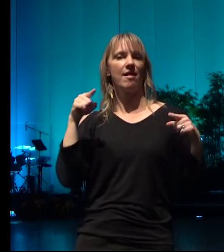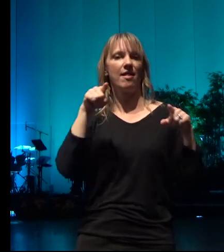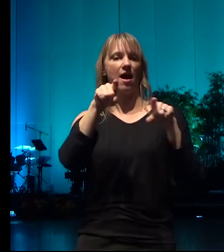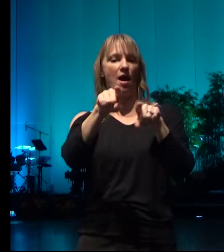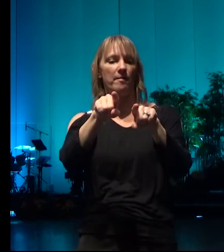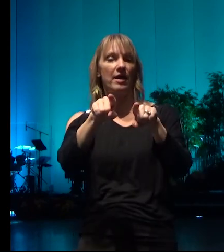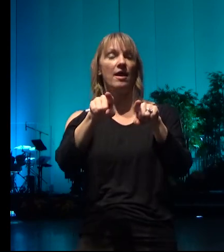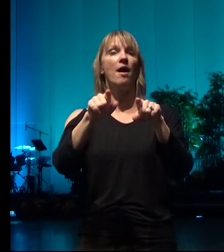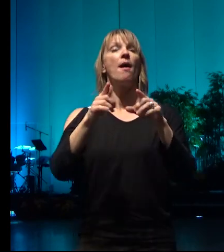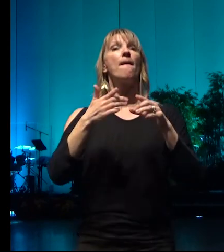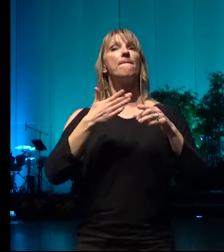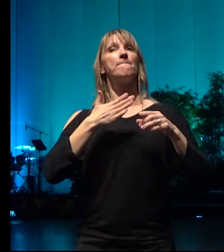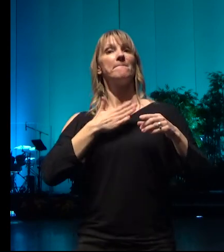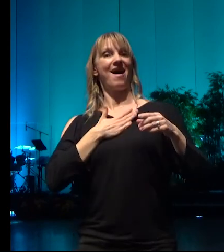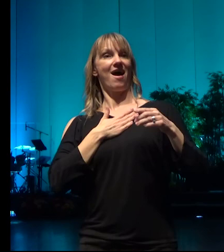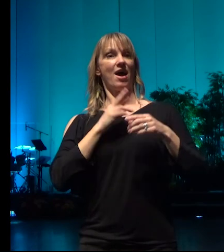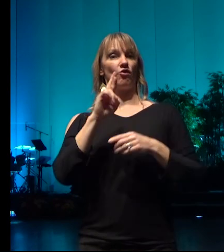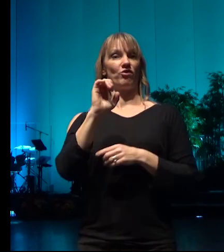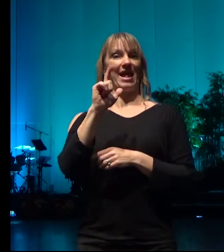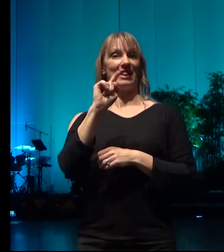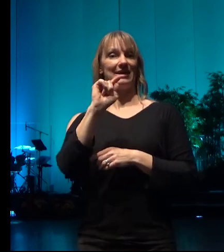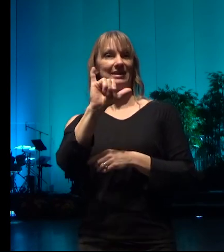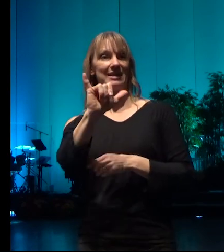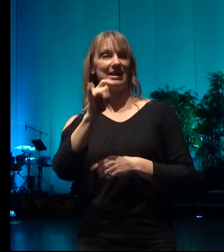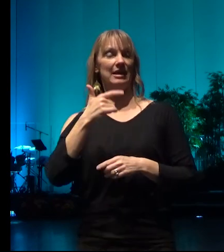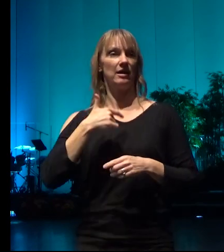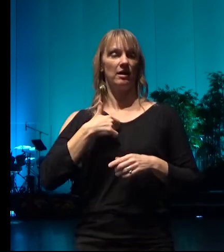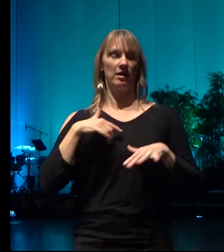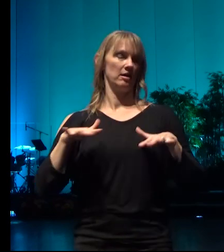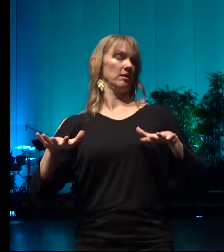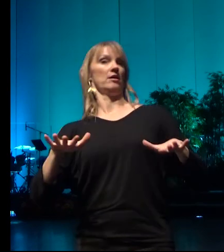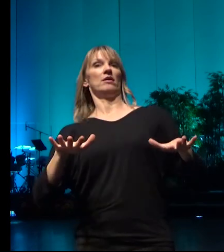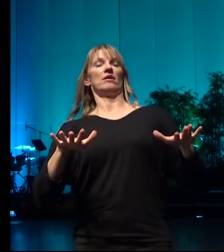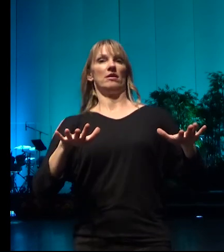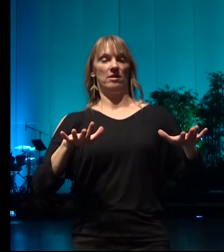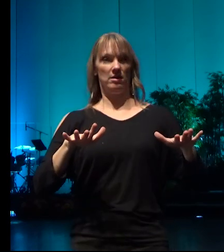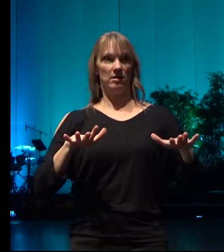to follow the truth of who I am.